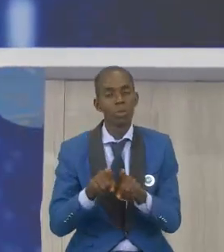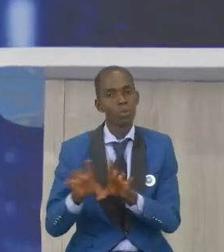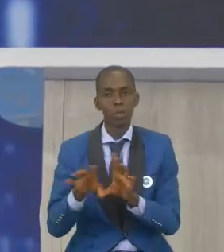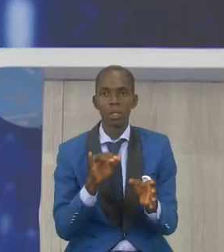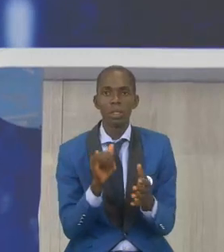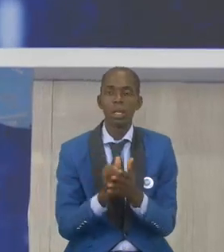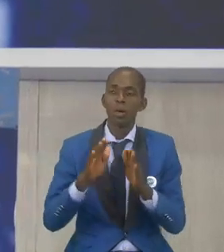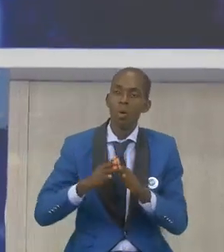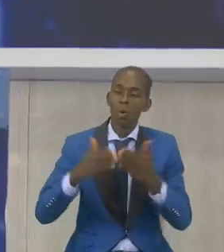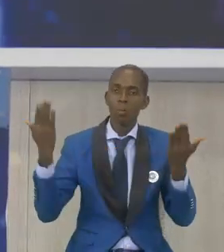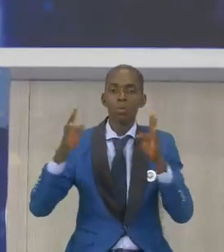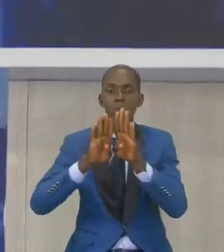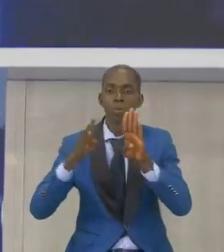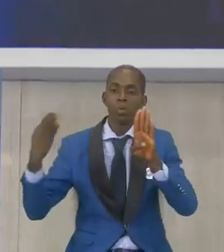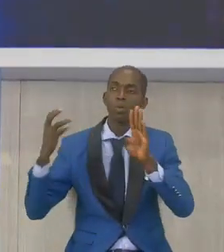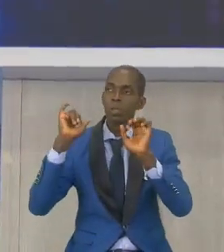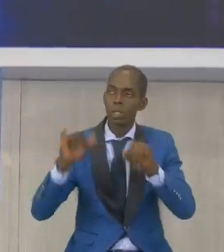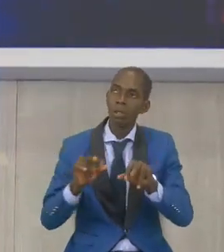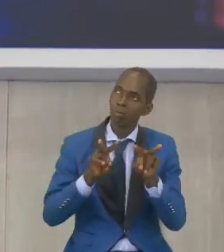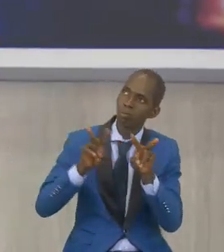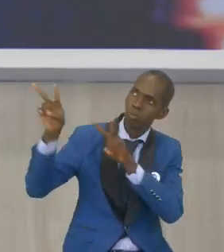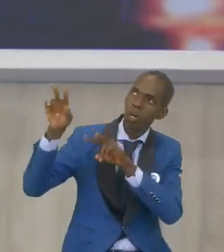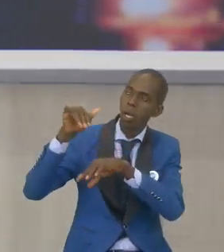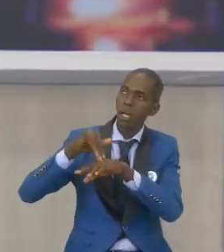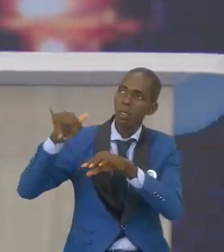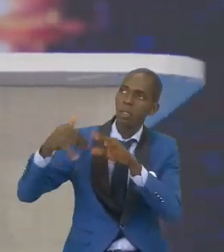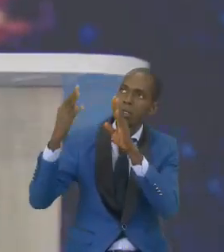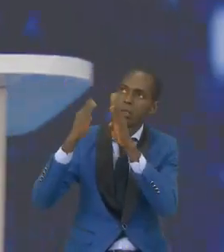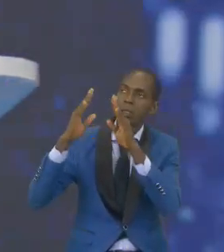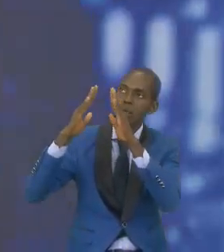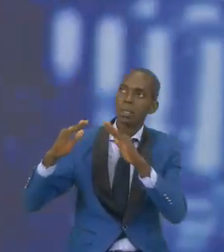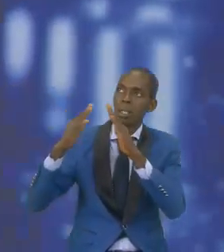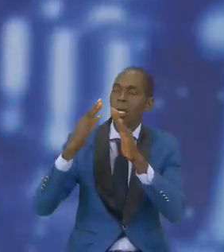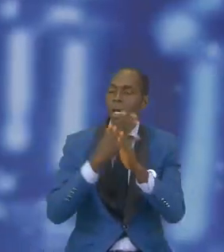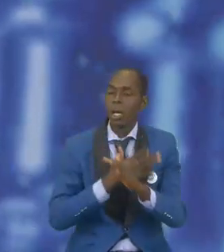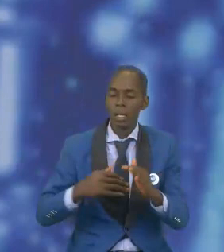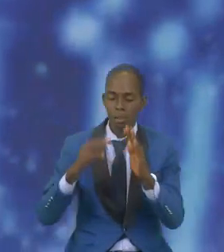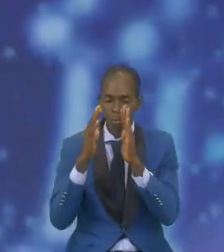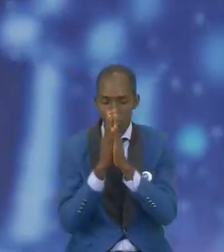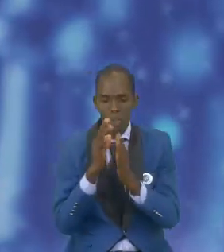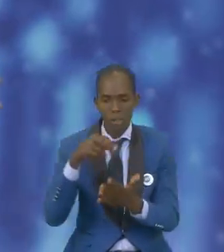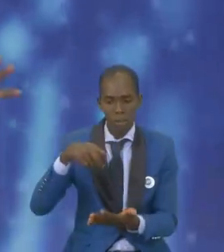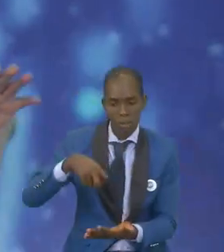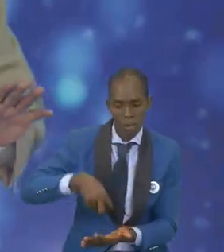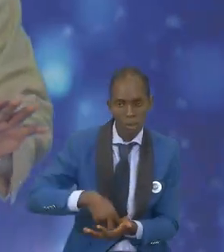face Jerusalem, towards Jerusalem. He kneeled upon his knees